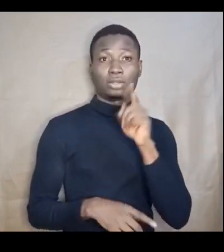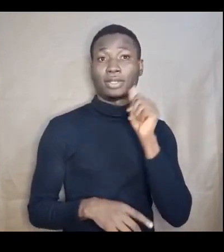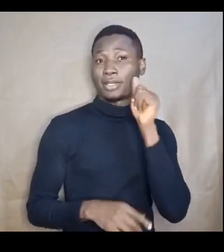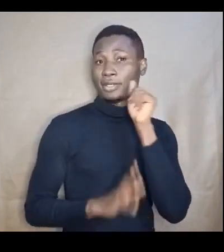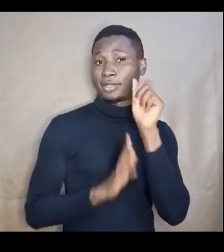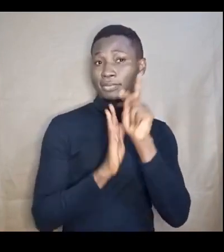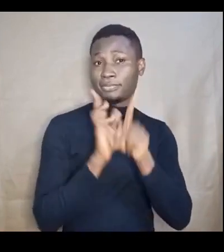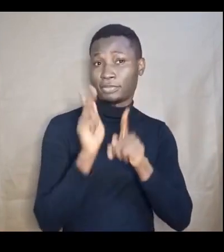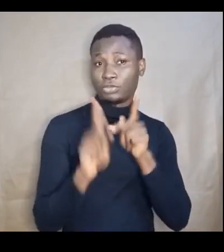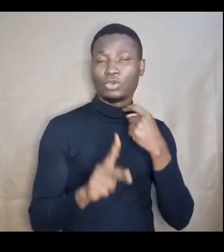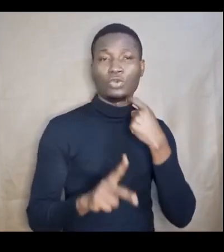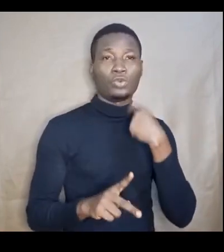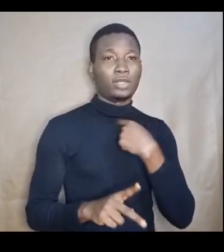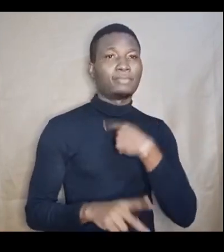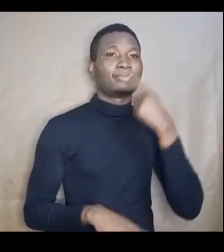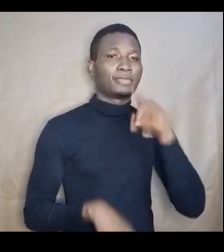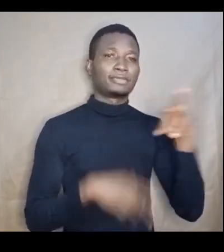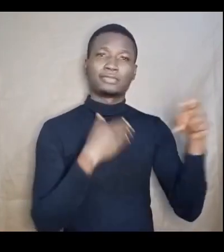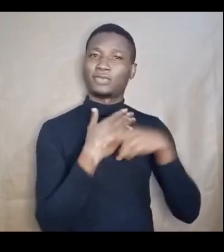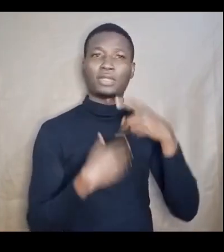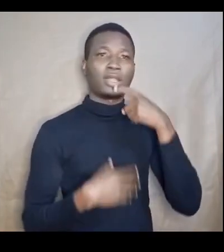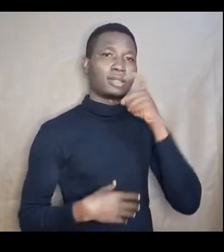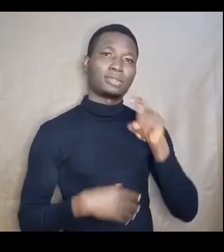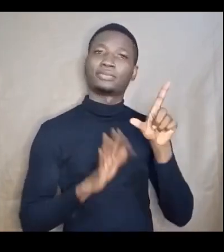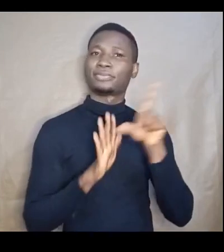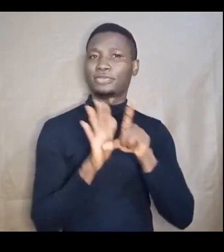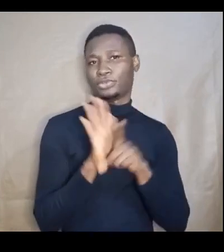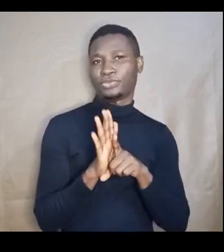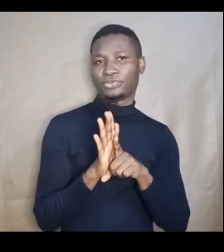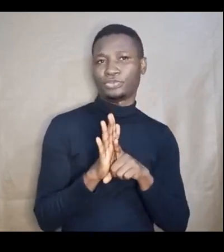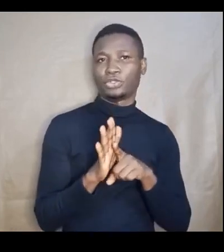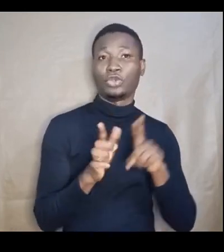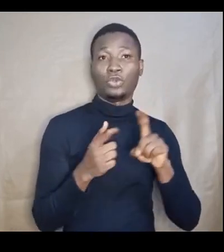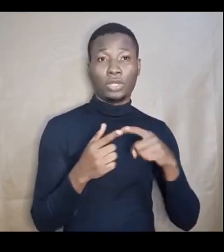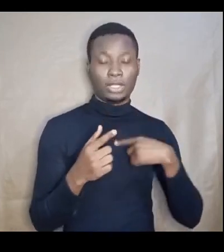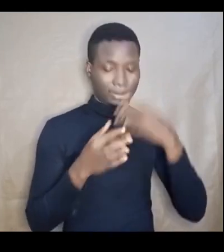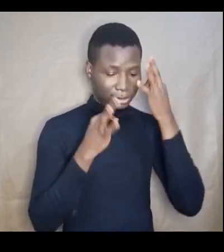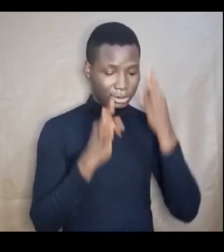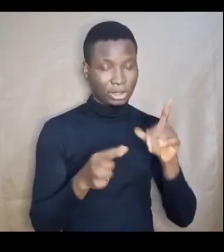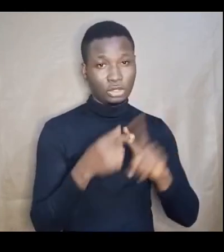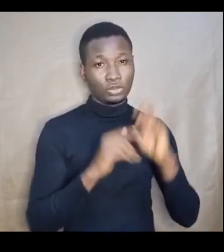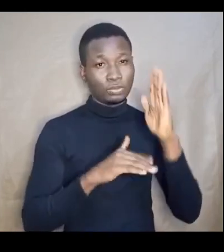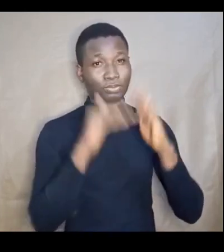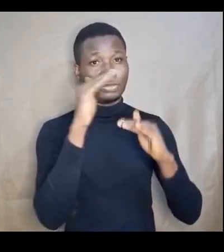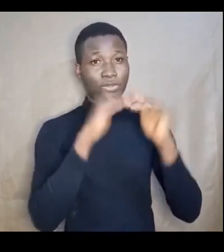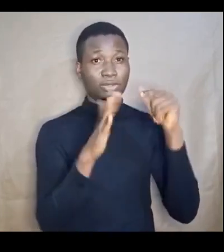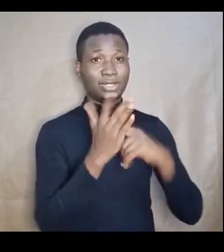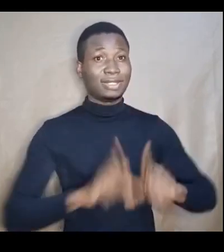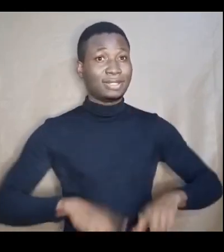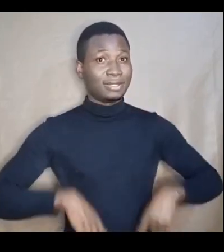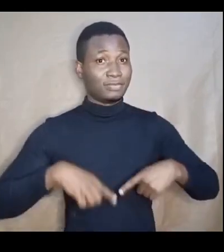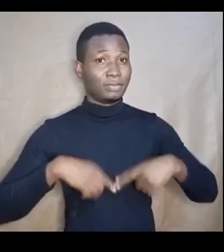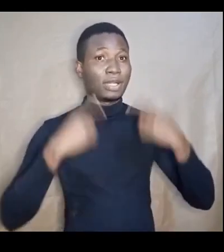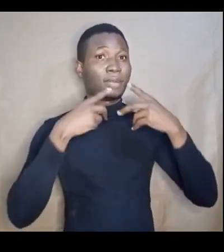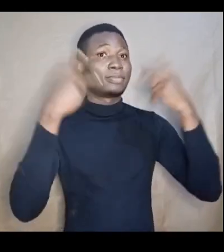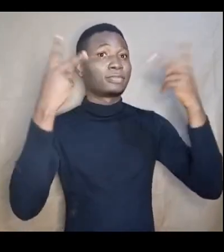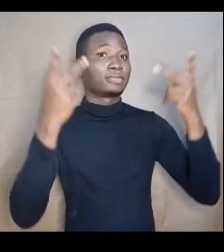restore law and order to Anambra. We are determined to build this livable and prosperous government. And it must start